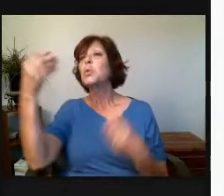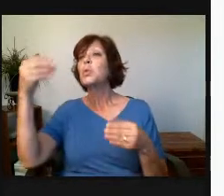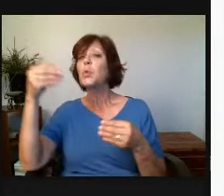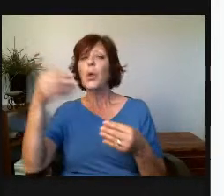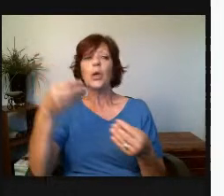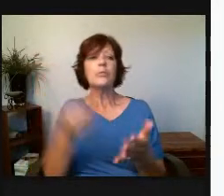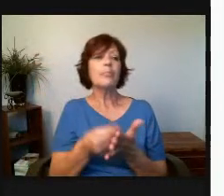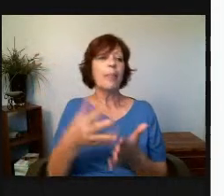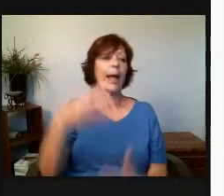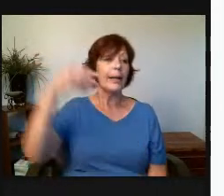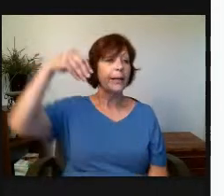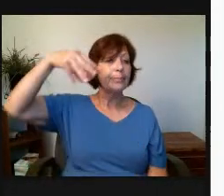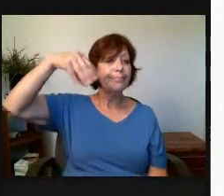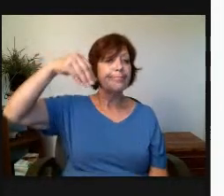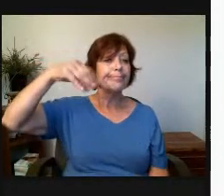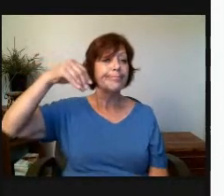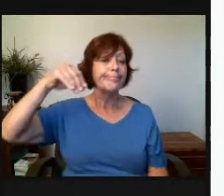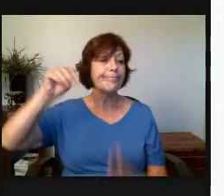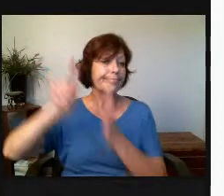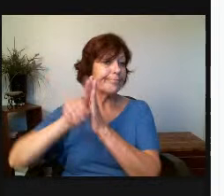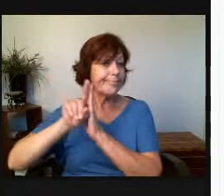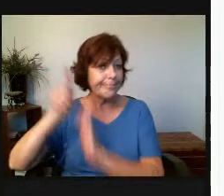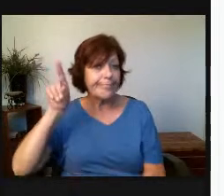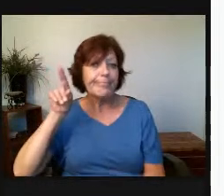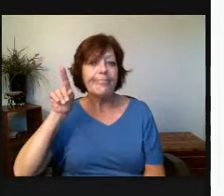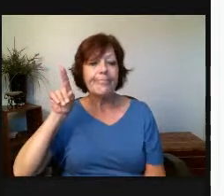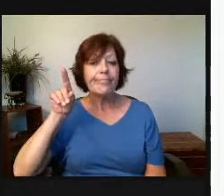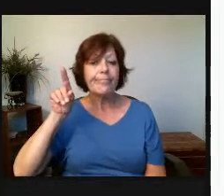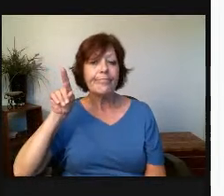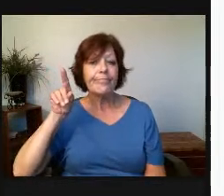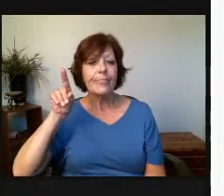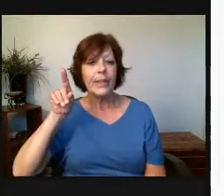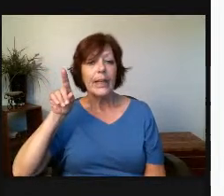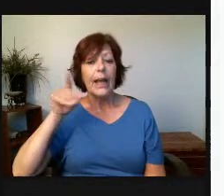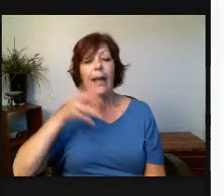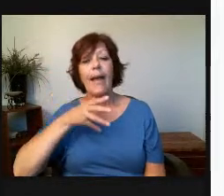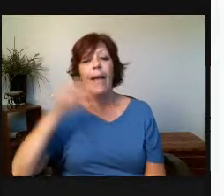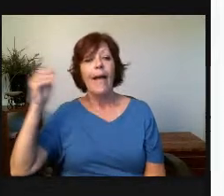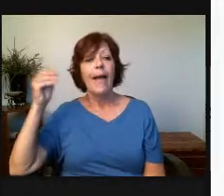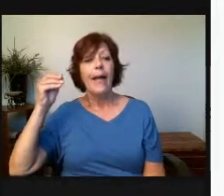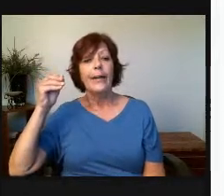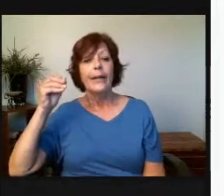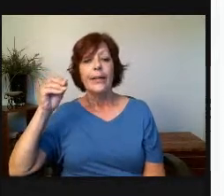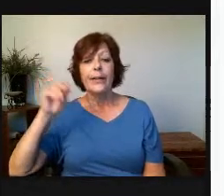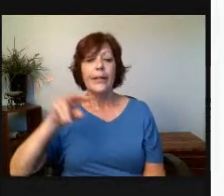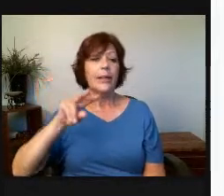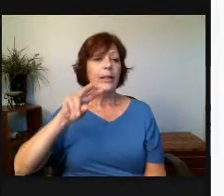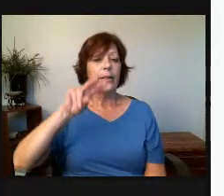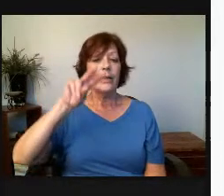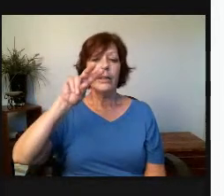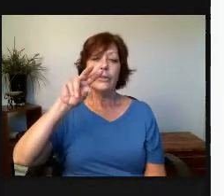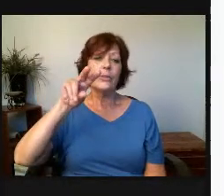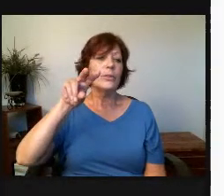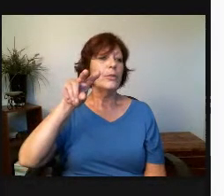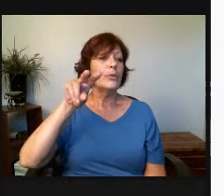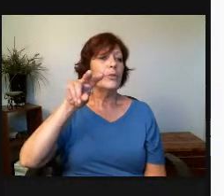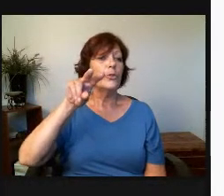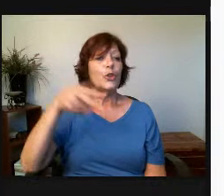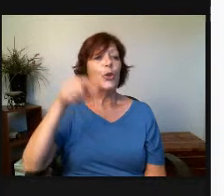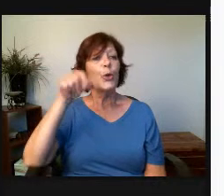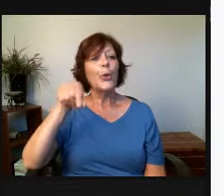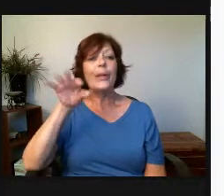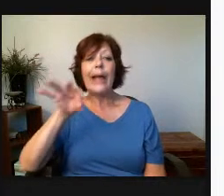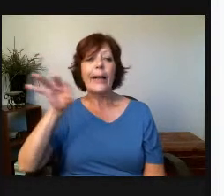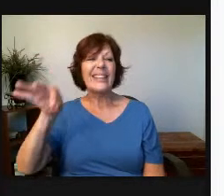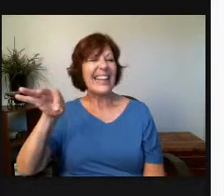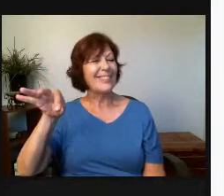strobe smoke detector, smoke alarm, and it's $2.99, I probably wouldn't buy